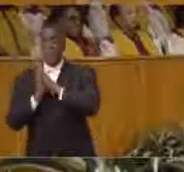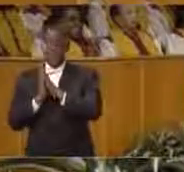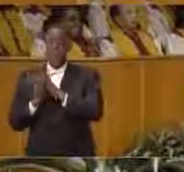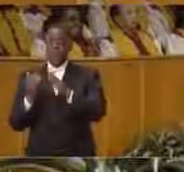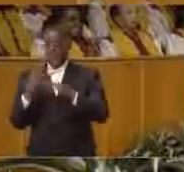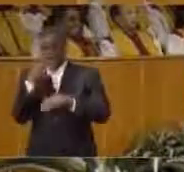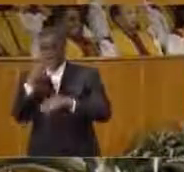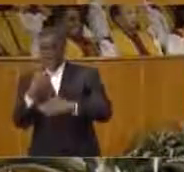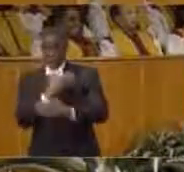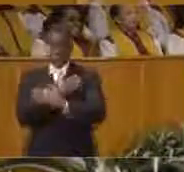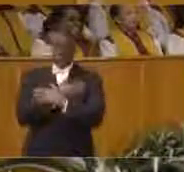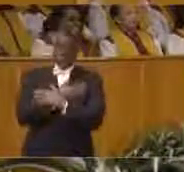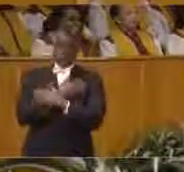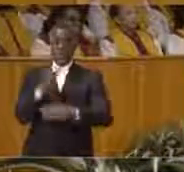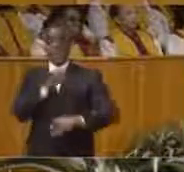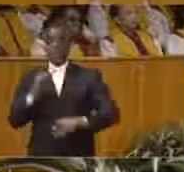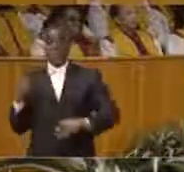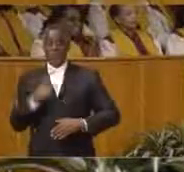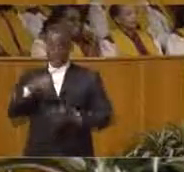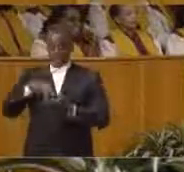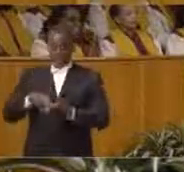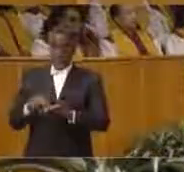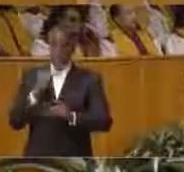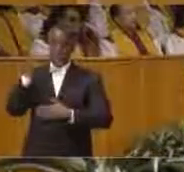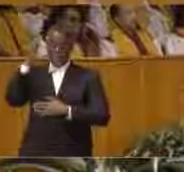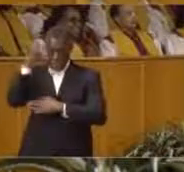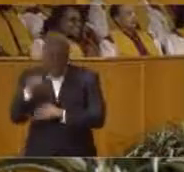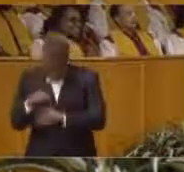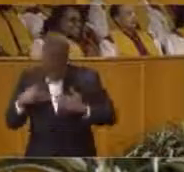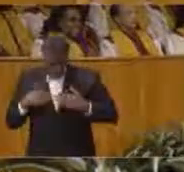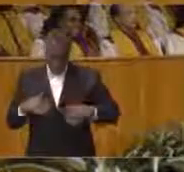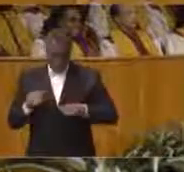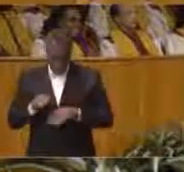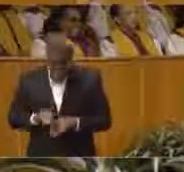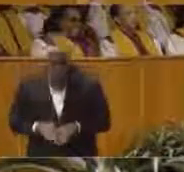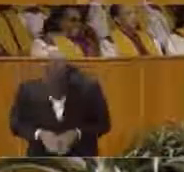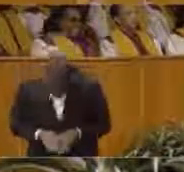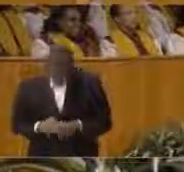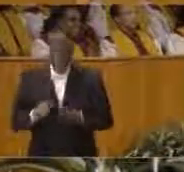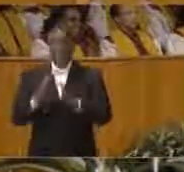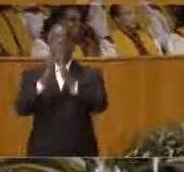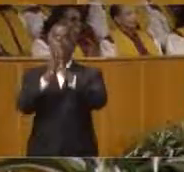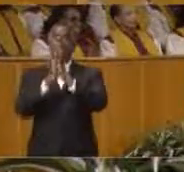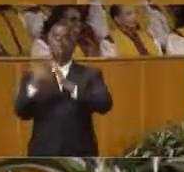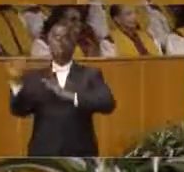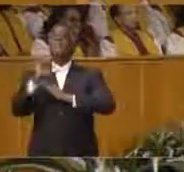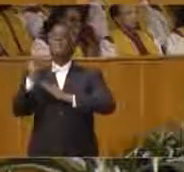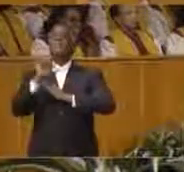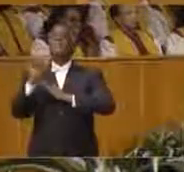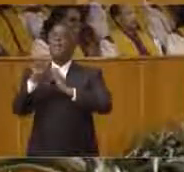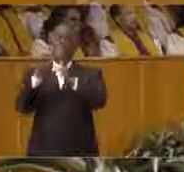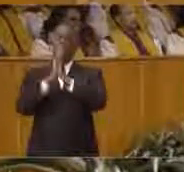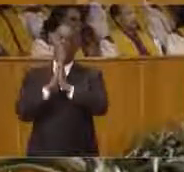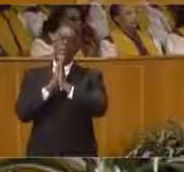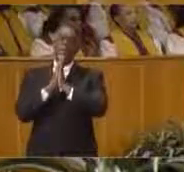Lord, here we stand, head bowed and body bent. He prayed the same prayer